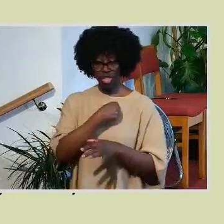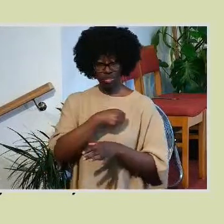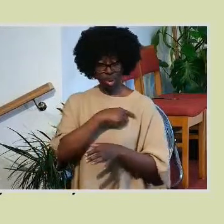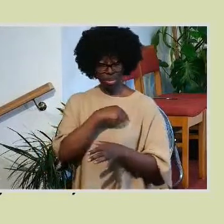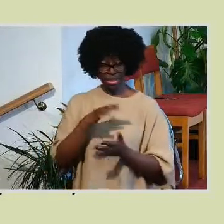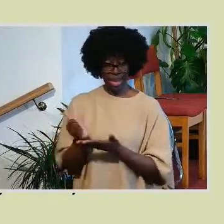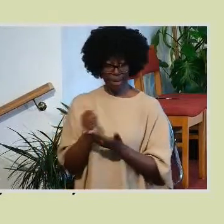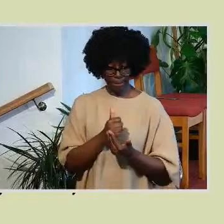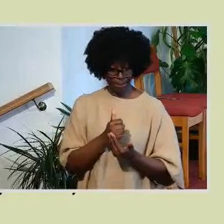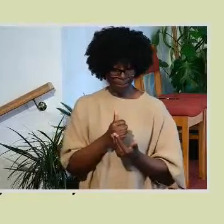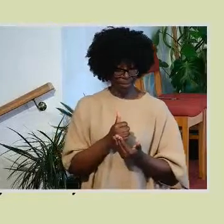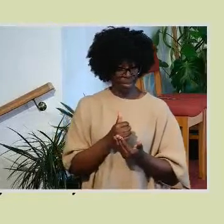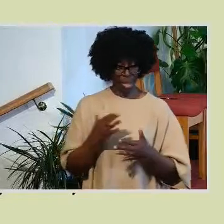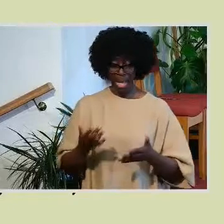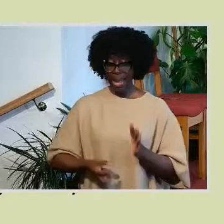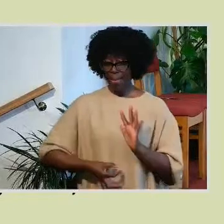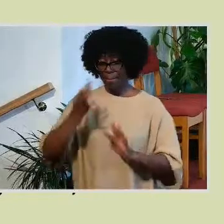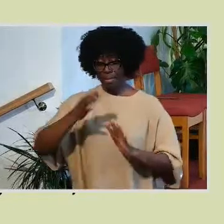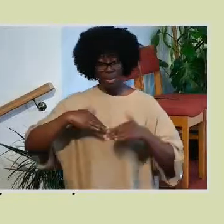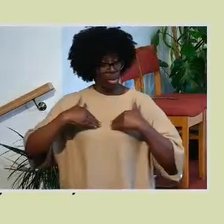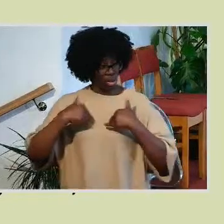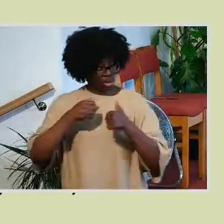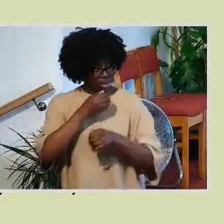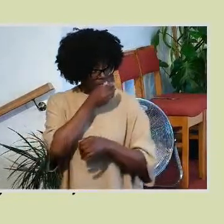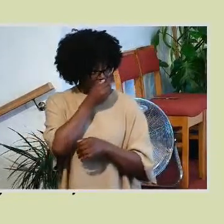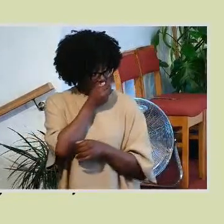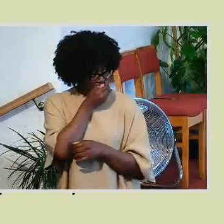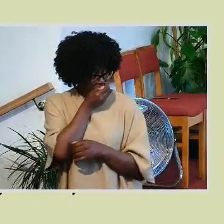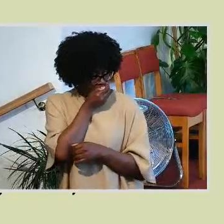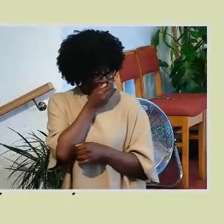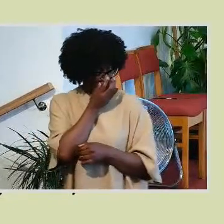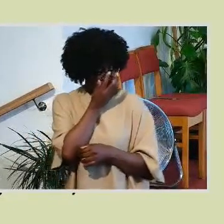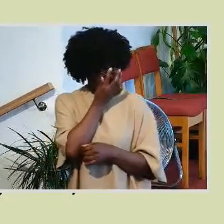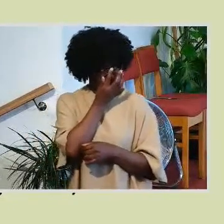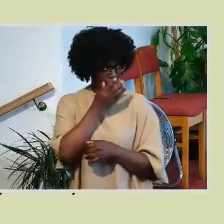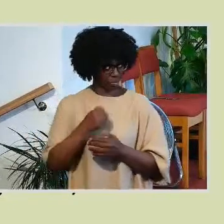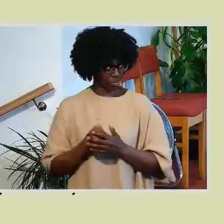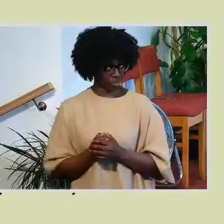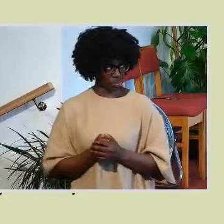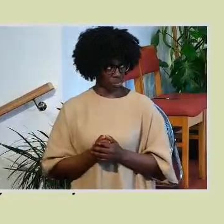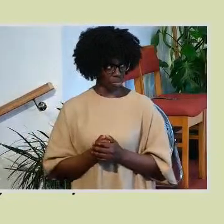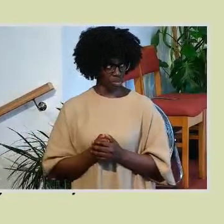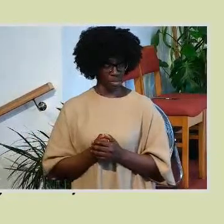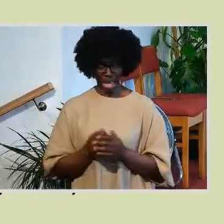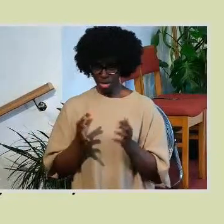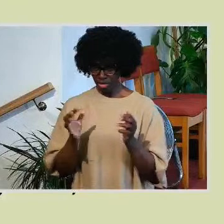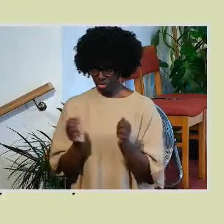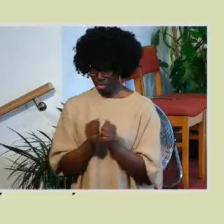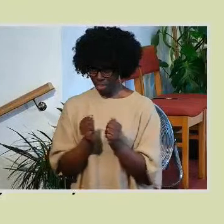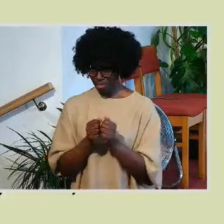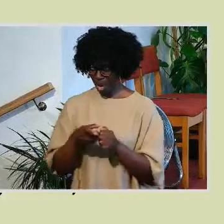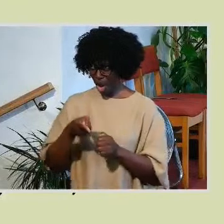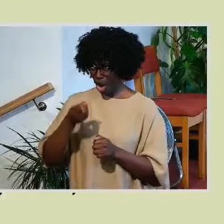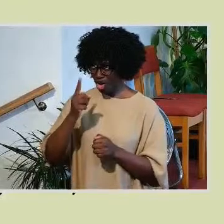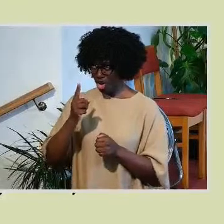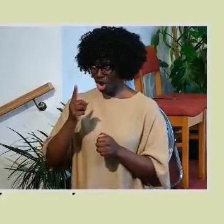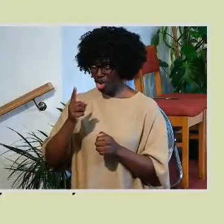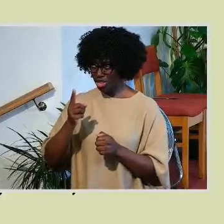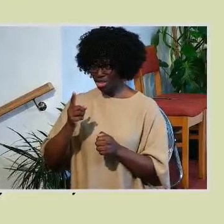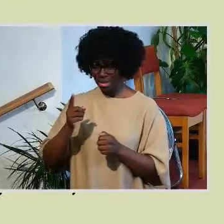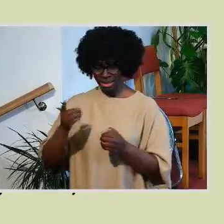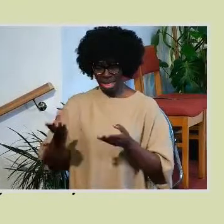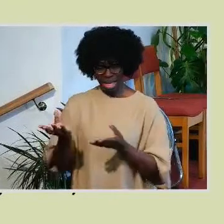lost. And then there's that wonderful promise that we like as Adventists, that God is going to pour out his spirit among us.